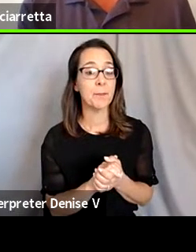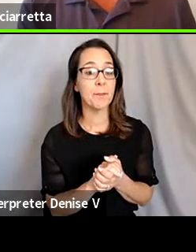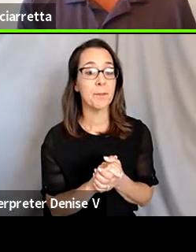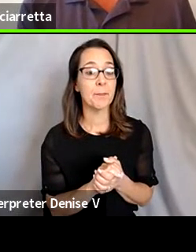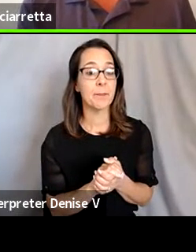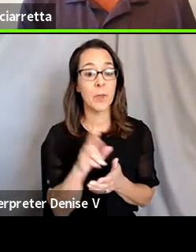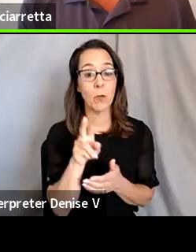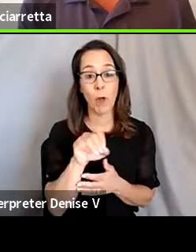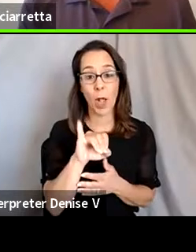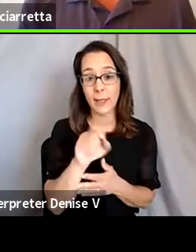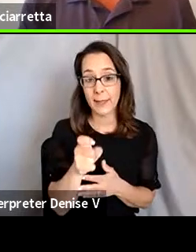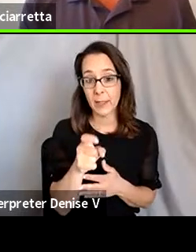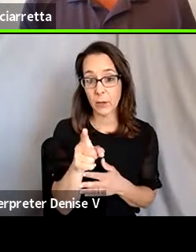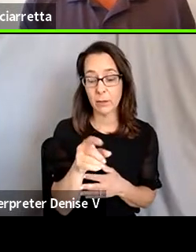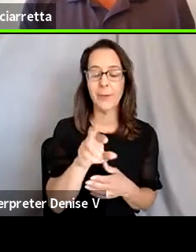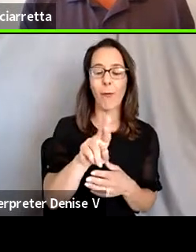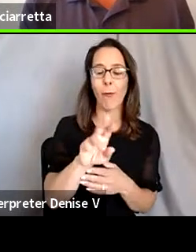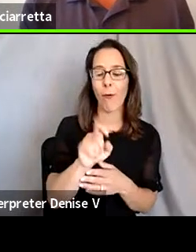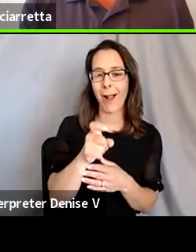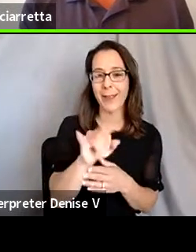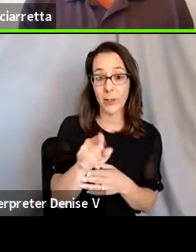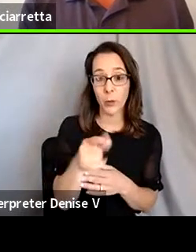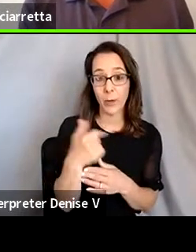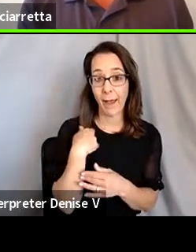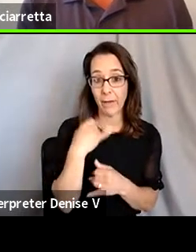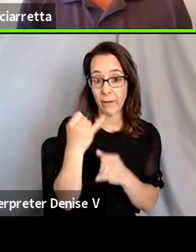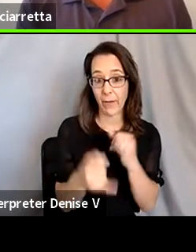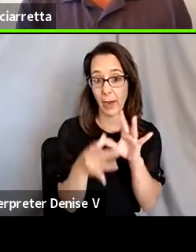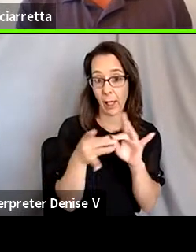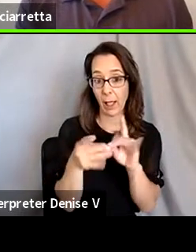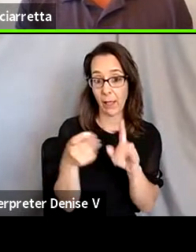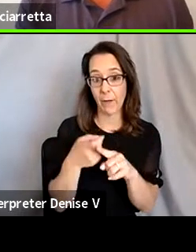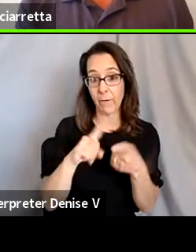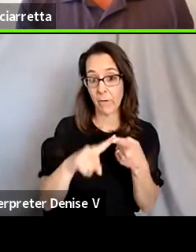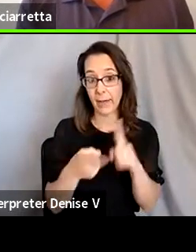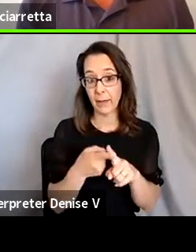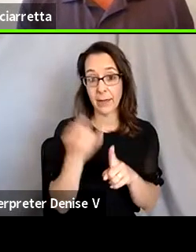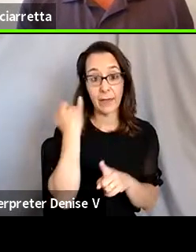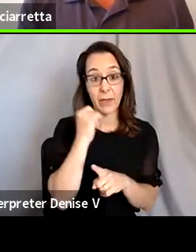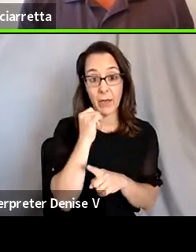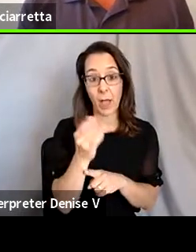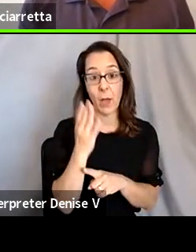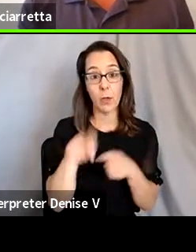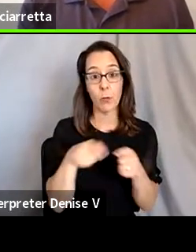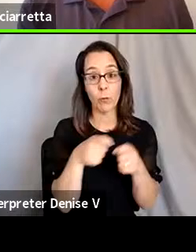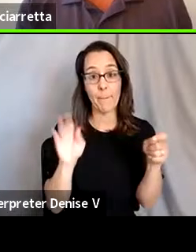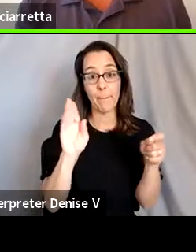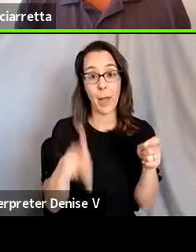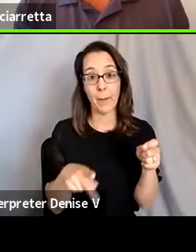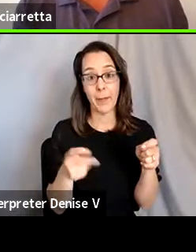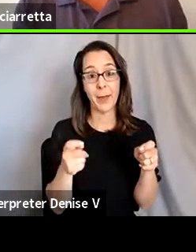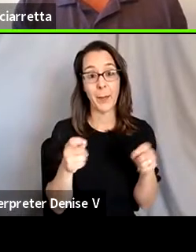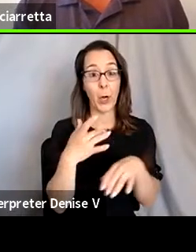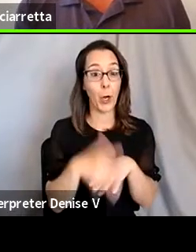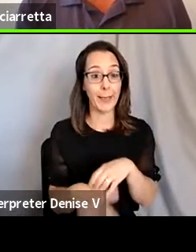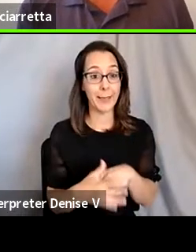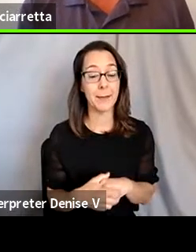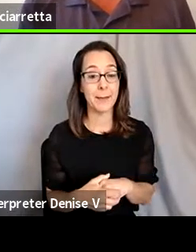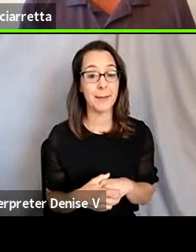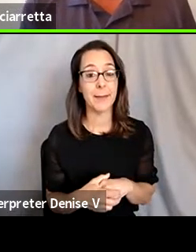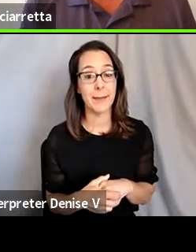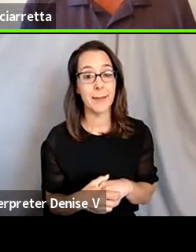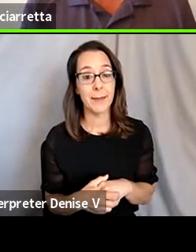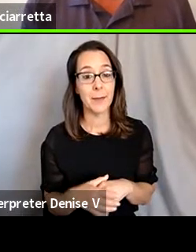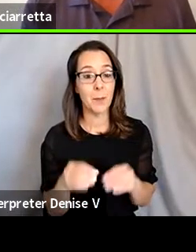Roxy has any final words from friends, we'll wrap up a little earlier this week than we have in